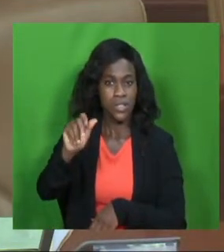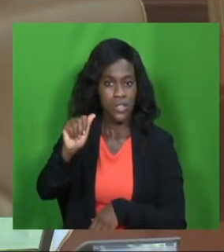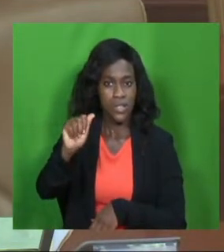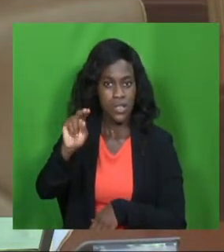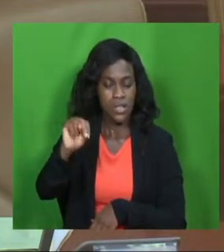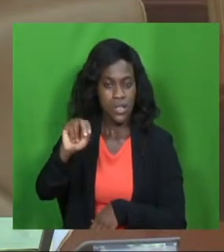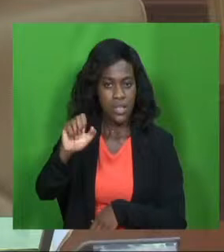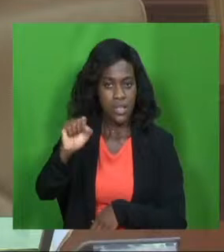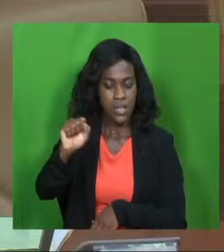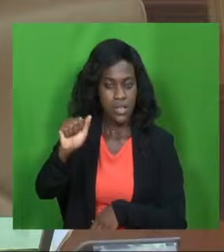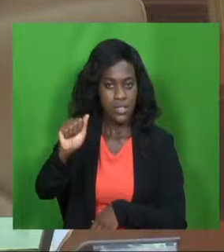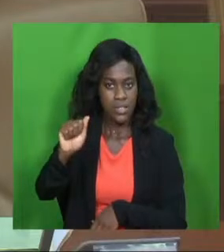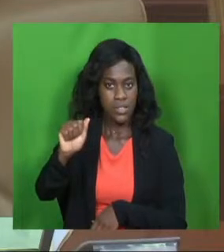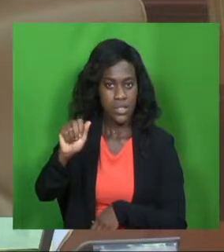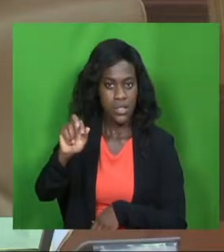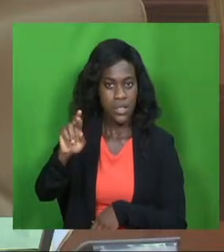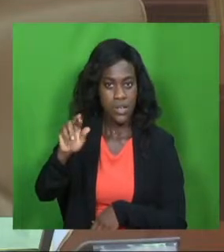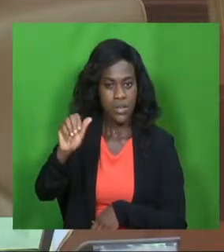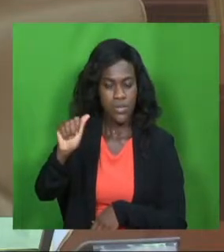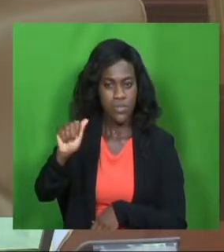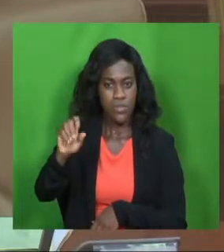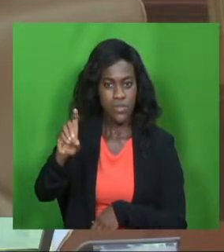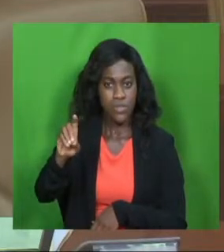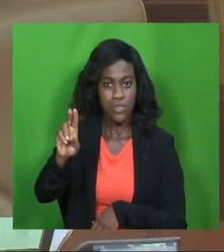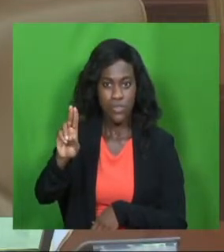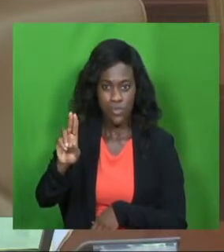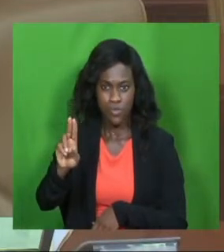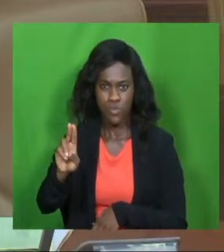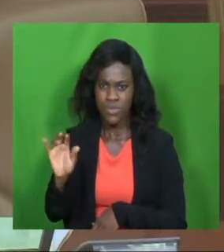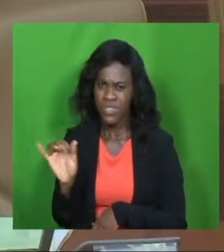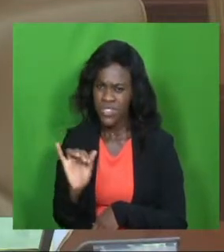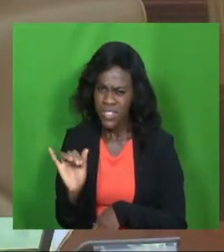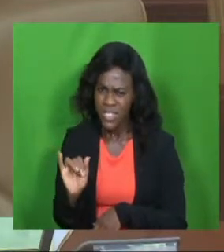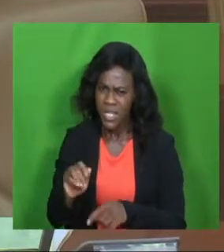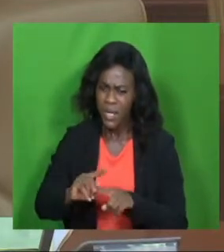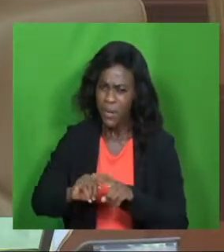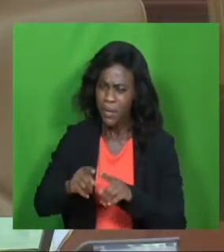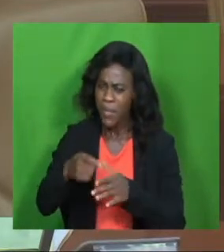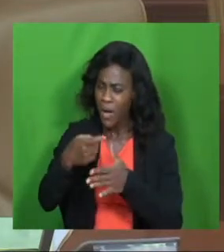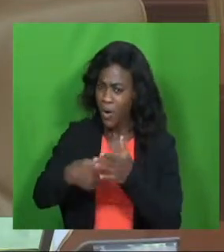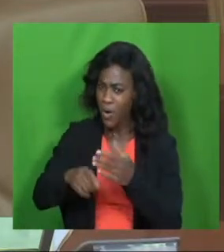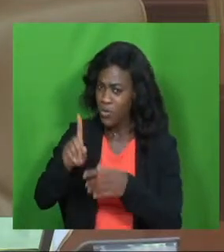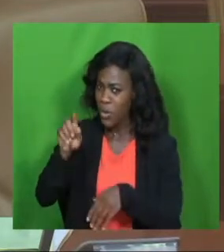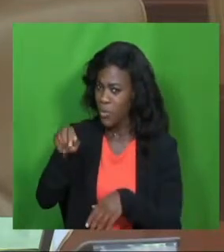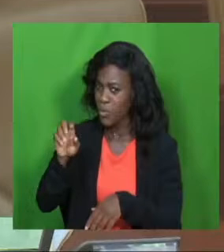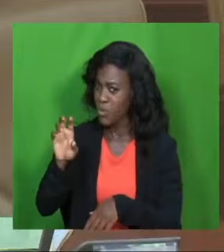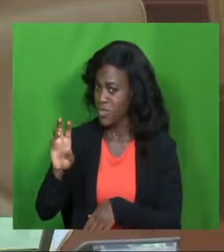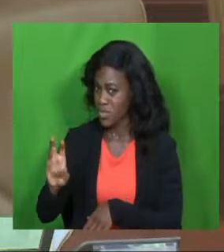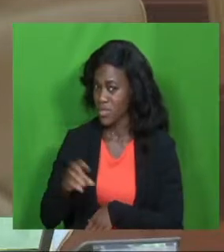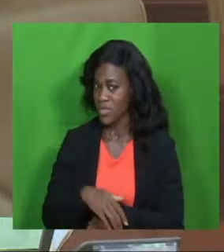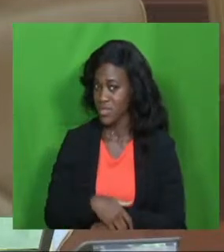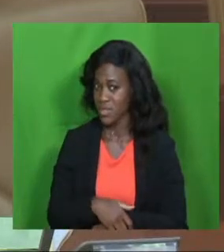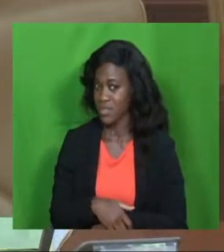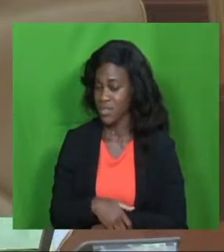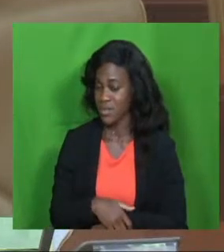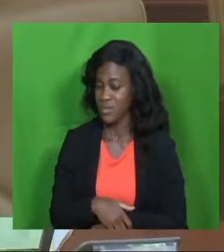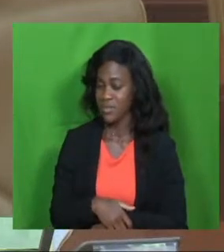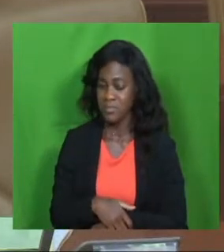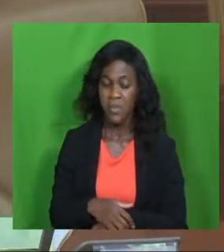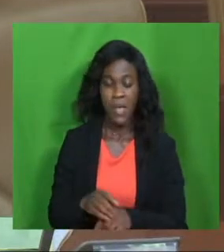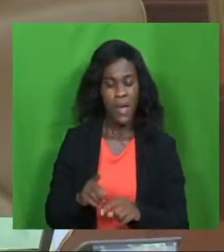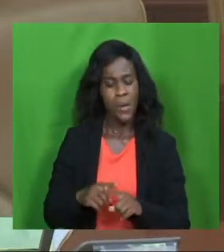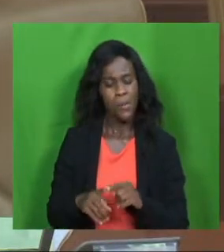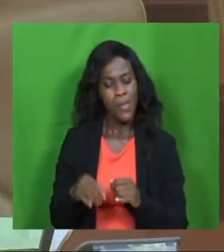it's the same again, but the cost is 1.6 and the scope is the same. But Mr. Speaker, my last question is